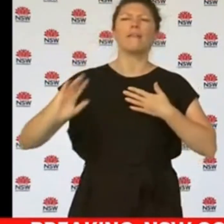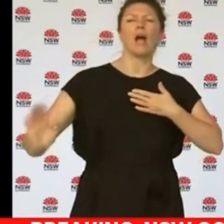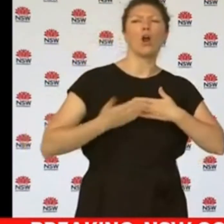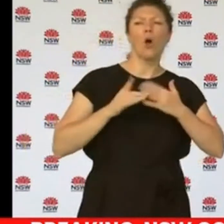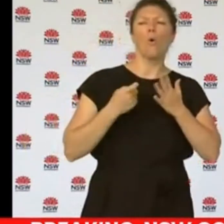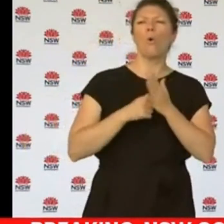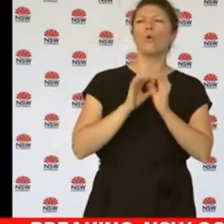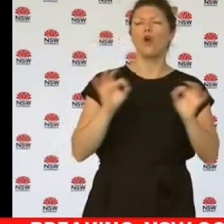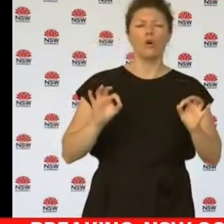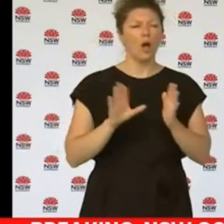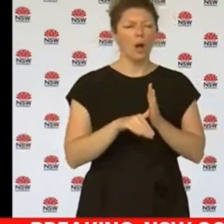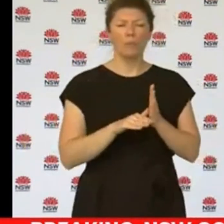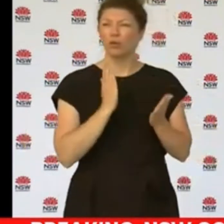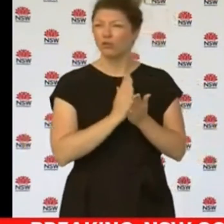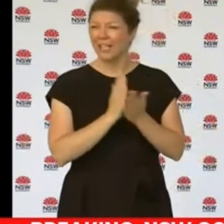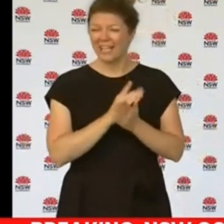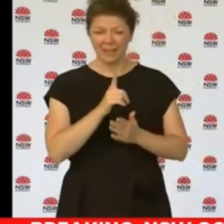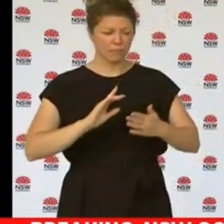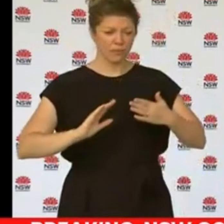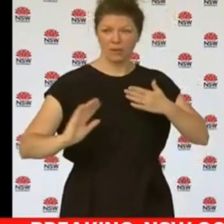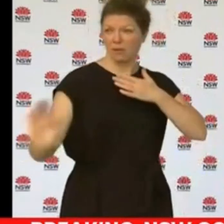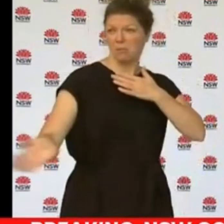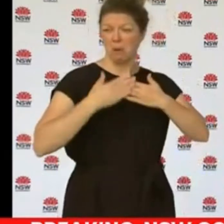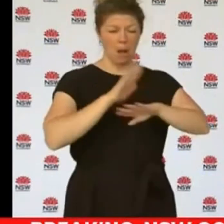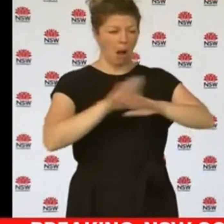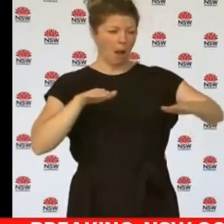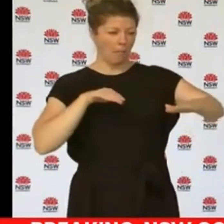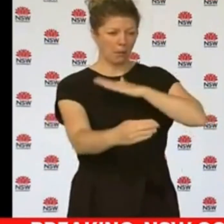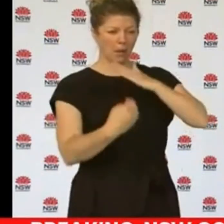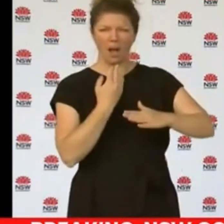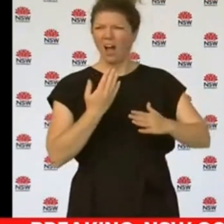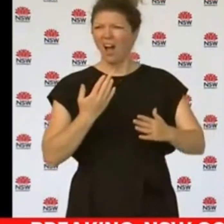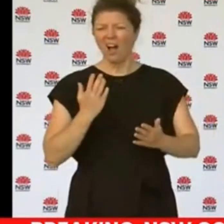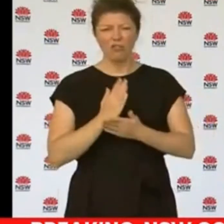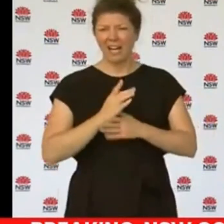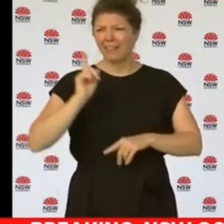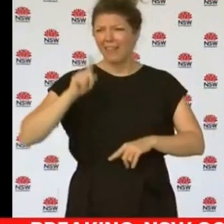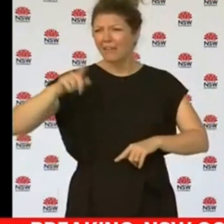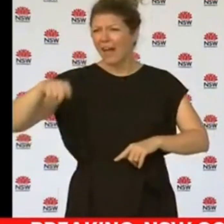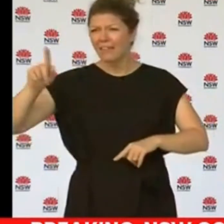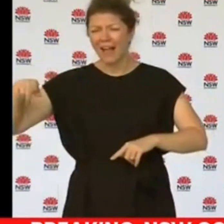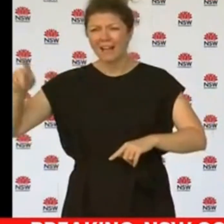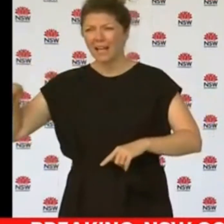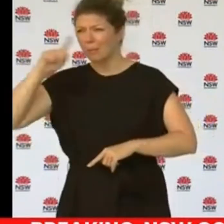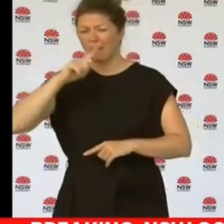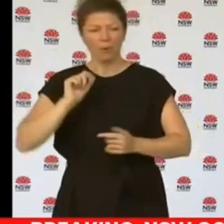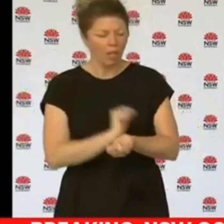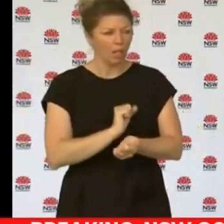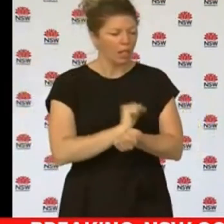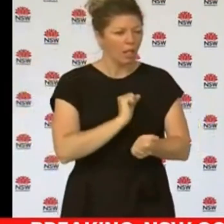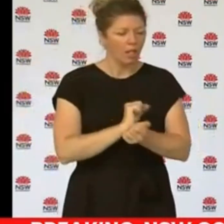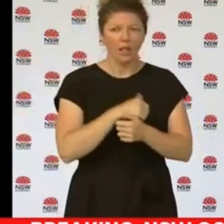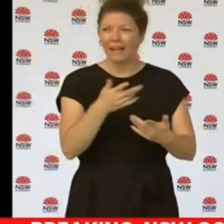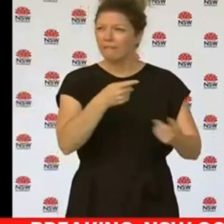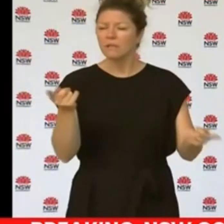you make a decision like closing a border. Closing a border can affect literally tens and hundreds of thousands of people, depending on where it is.